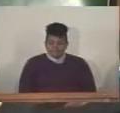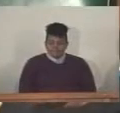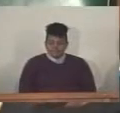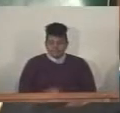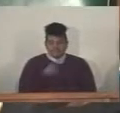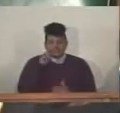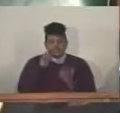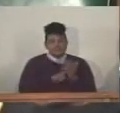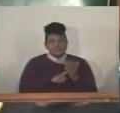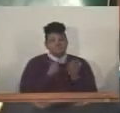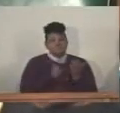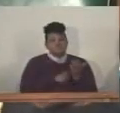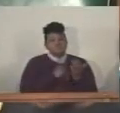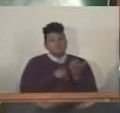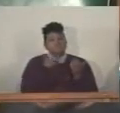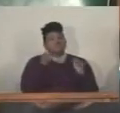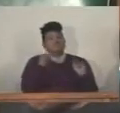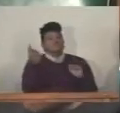with